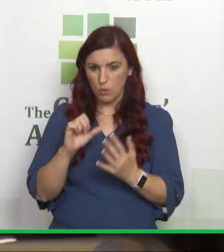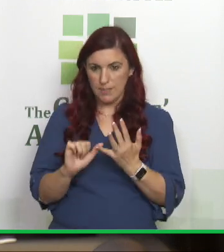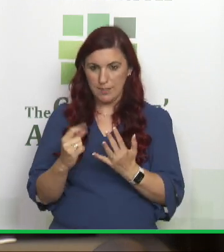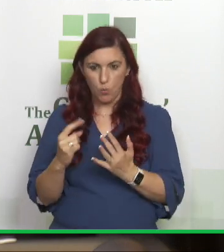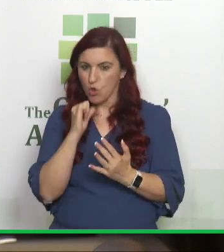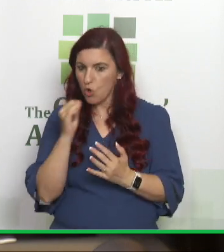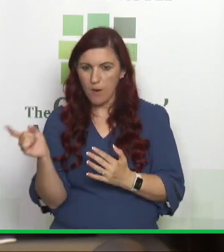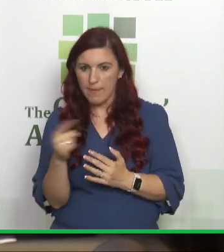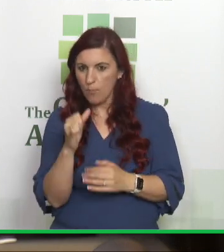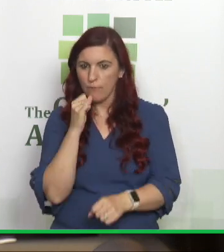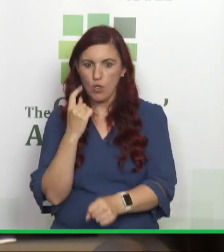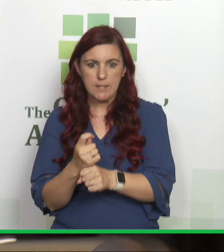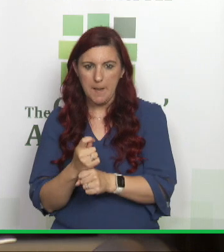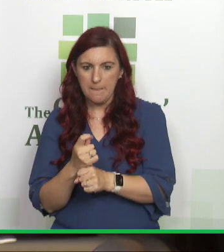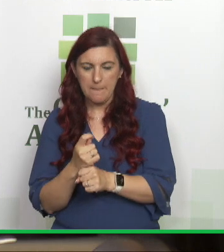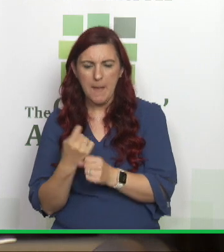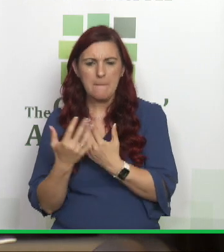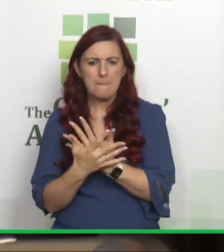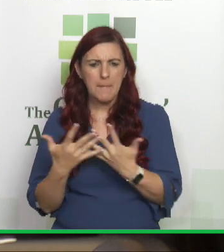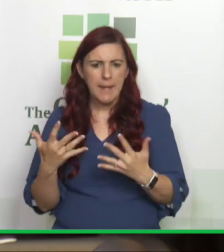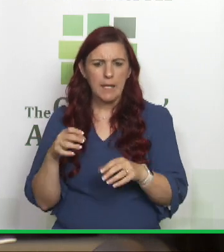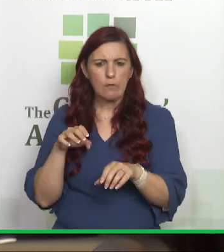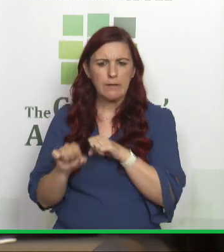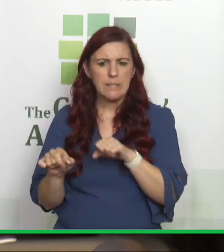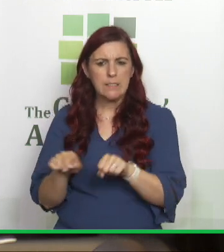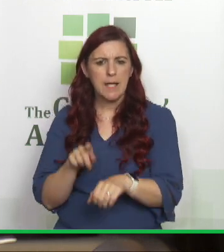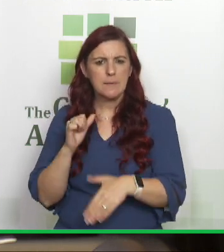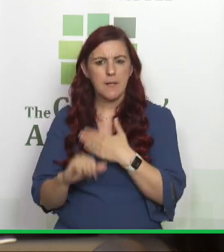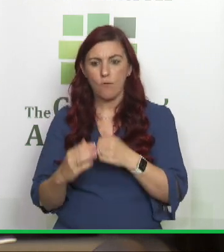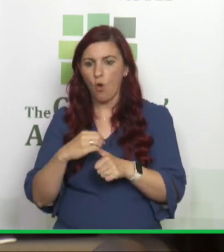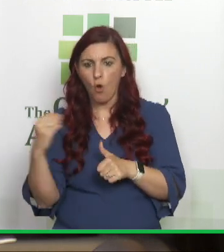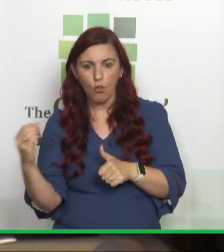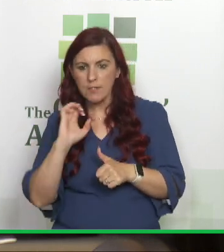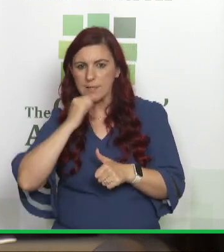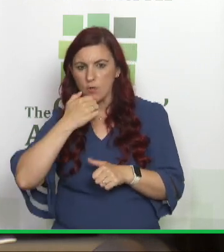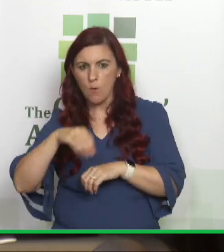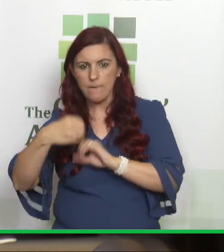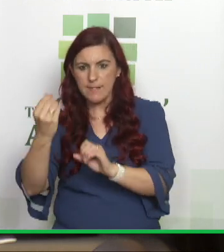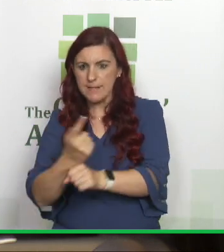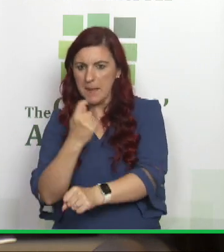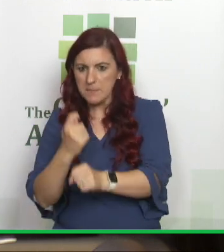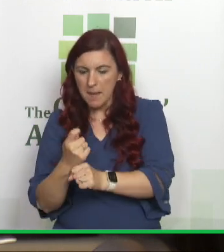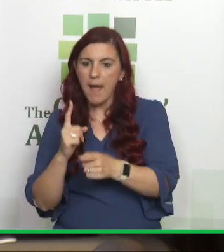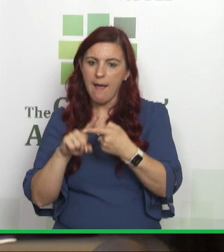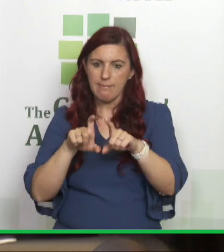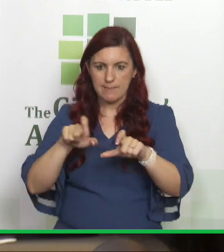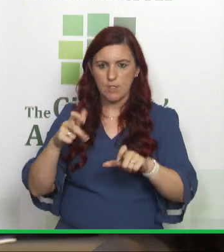offender. Many of these were convicted on the same day for other serious offences, along with the Section 3